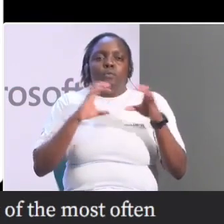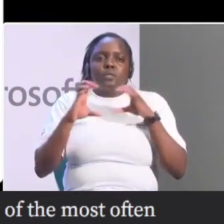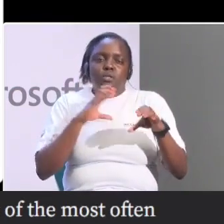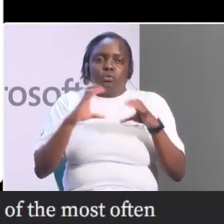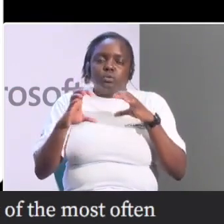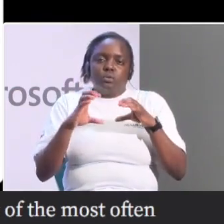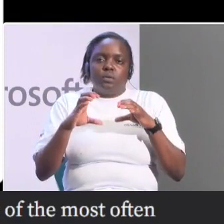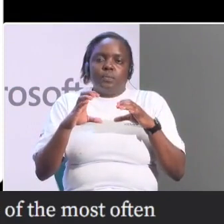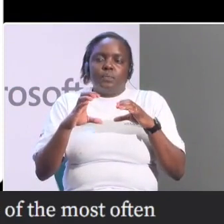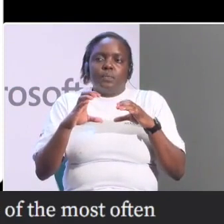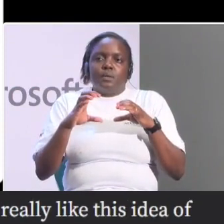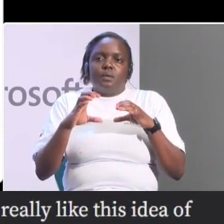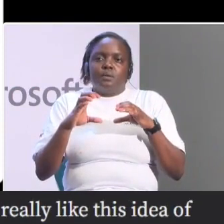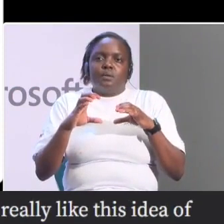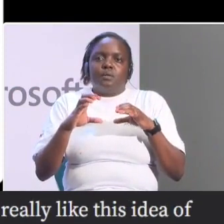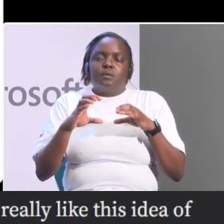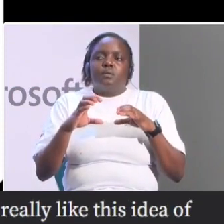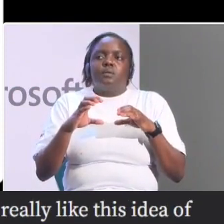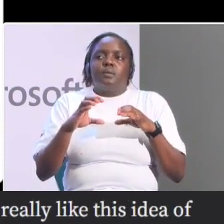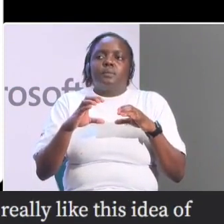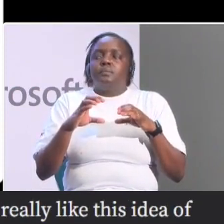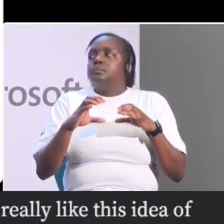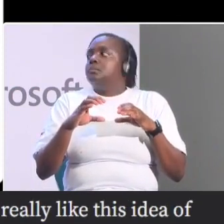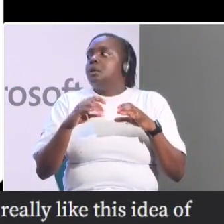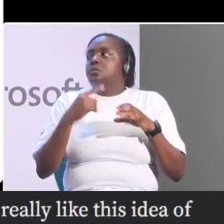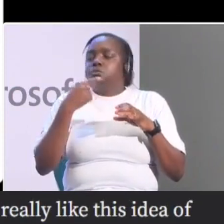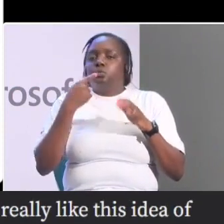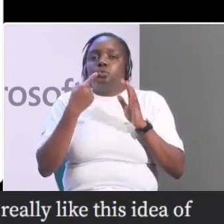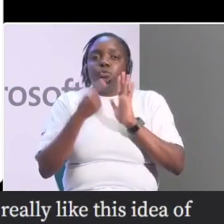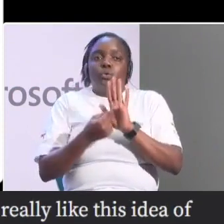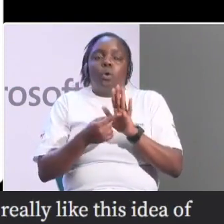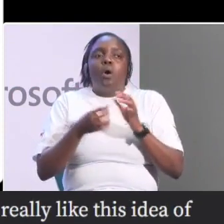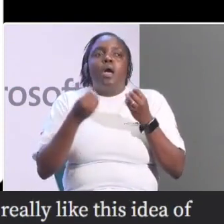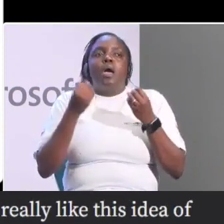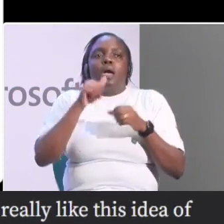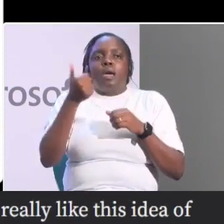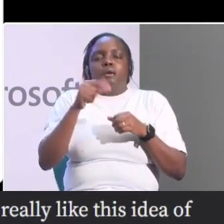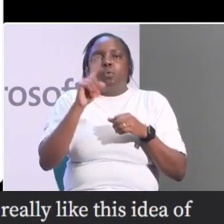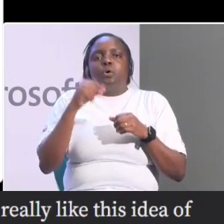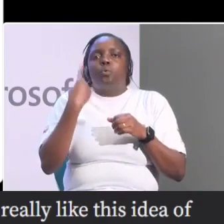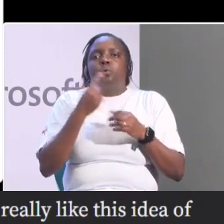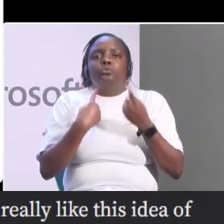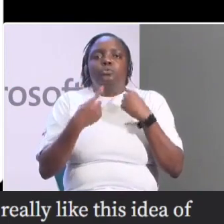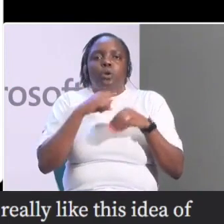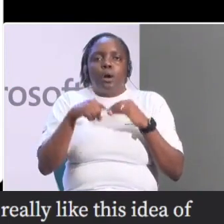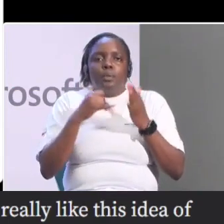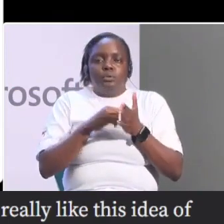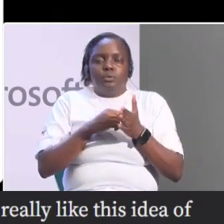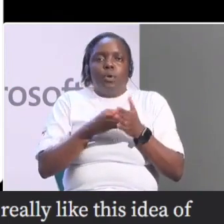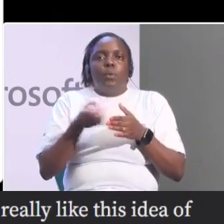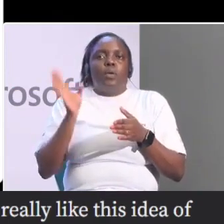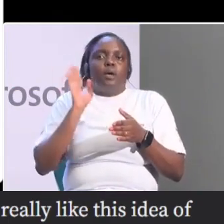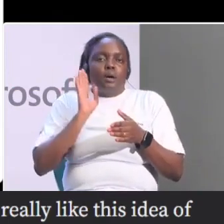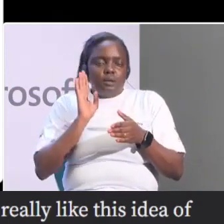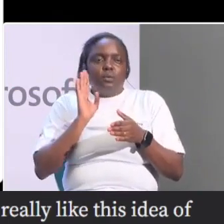conversations, and we sort of, personally undertake to anyone who wants to talk about this and how they might deploy it. We are here, and we make